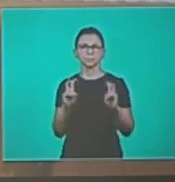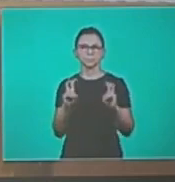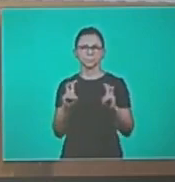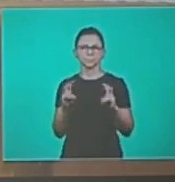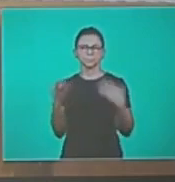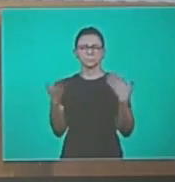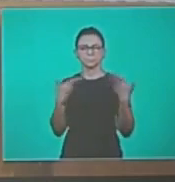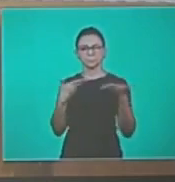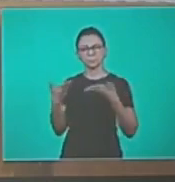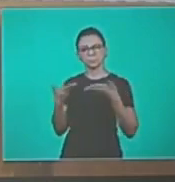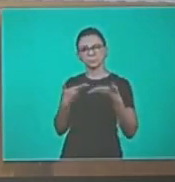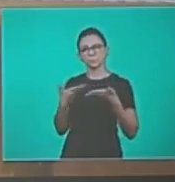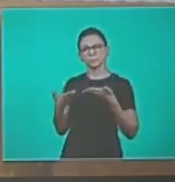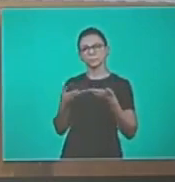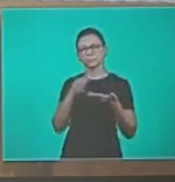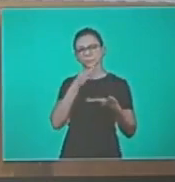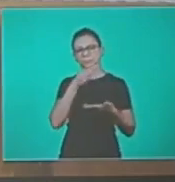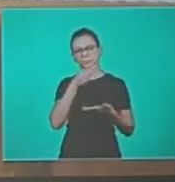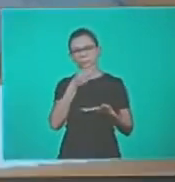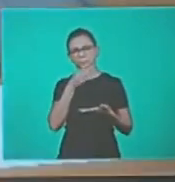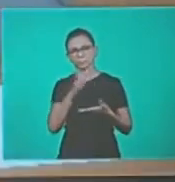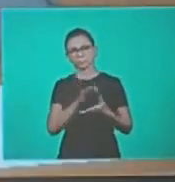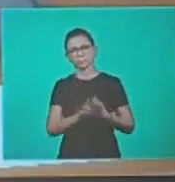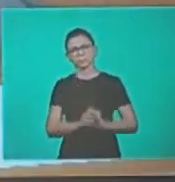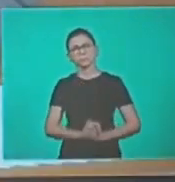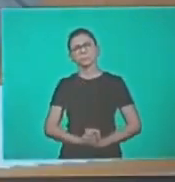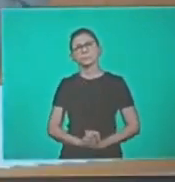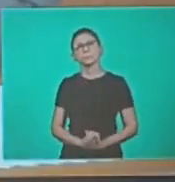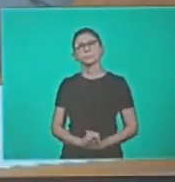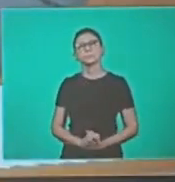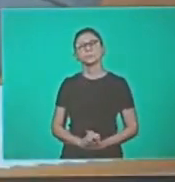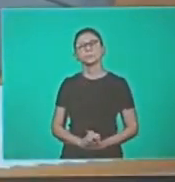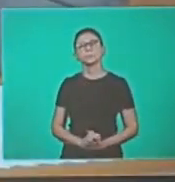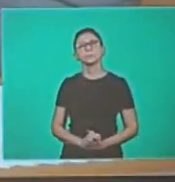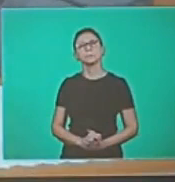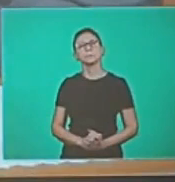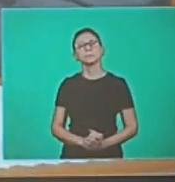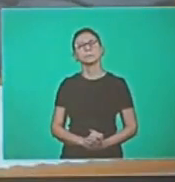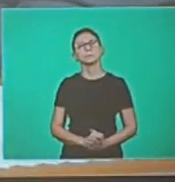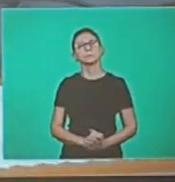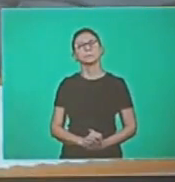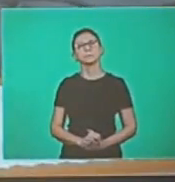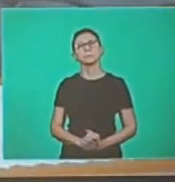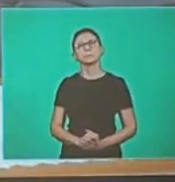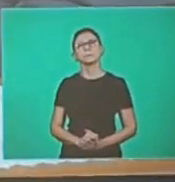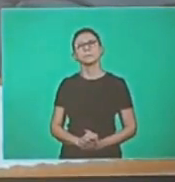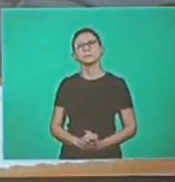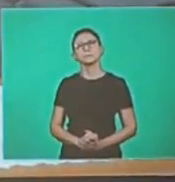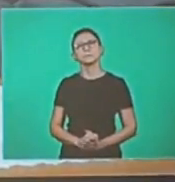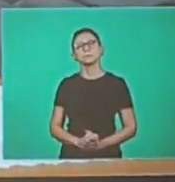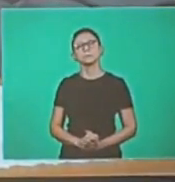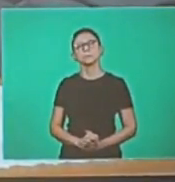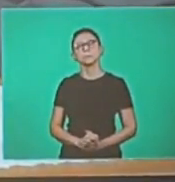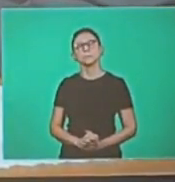optimize the subject related to this subject. The second question is,